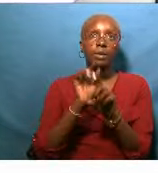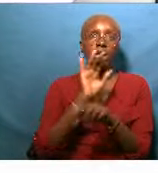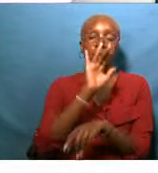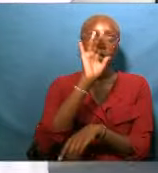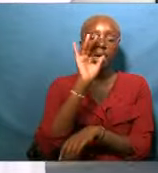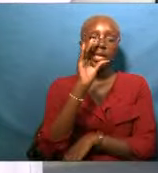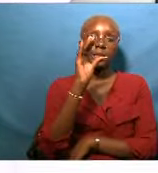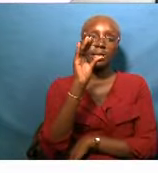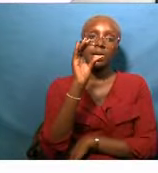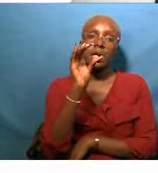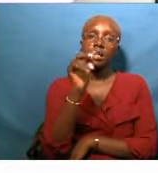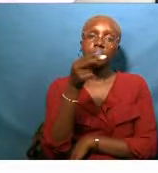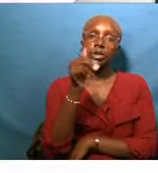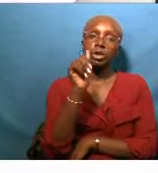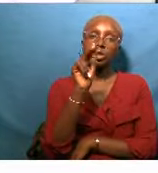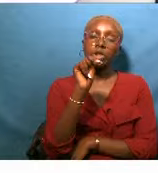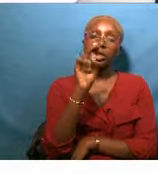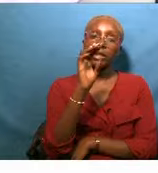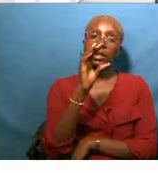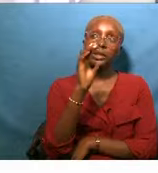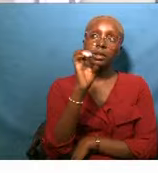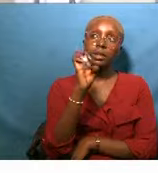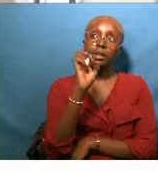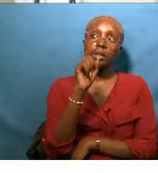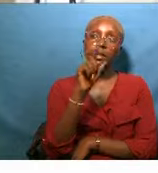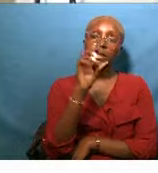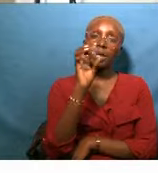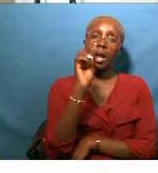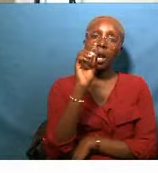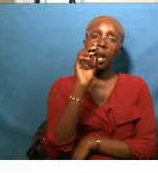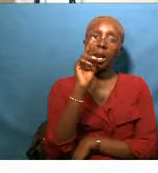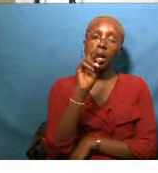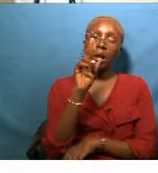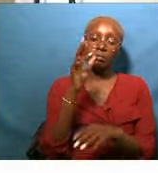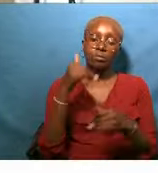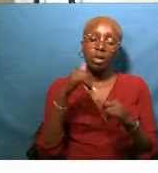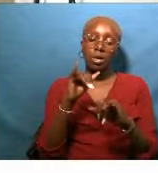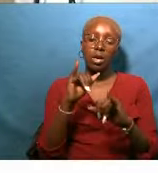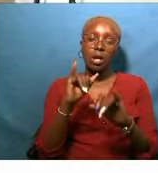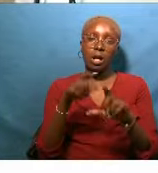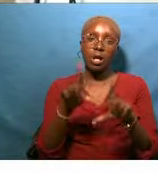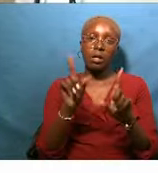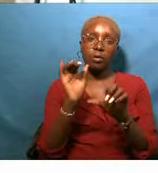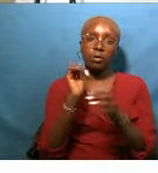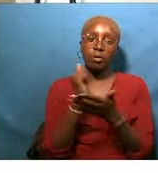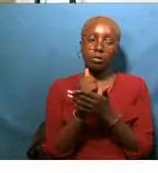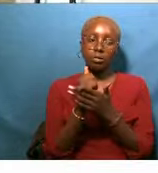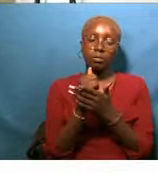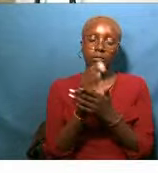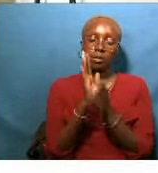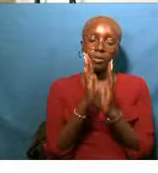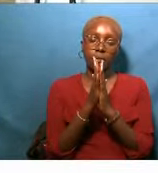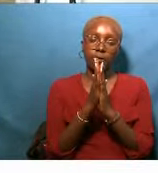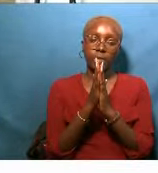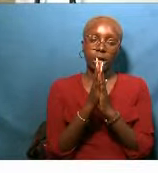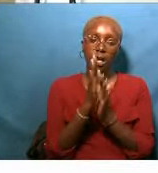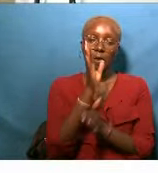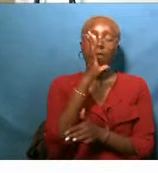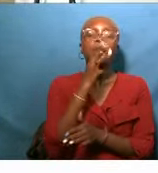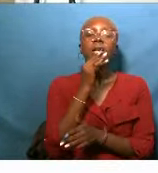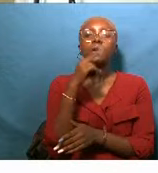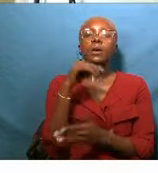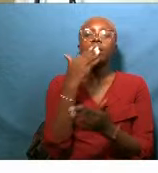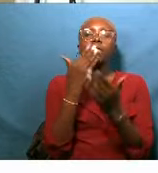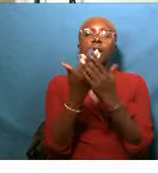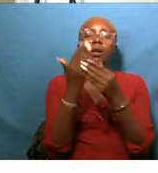Chancellor to administer the oath of office. Gracious Father, we thank you so much